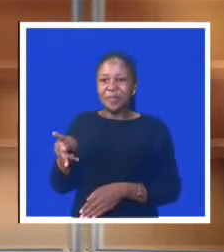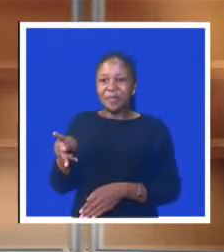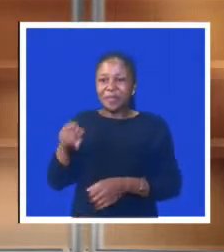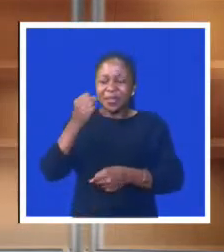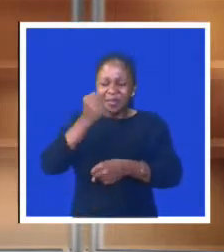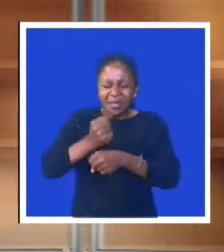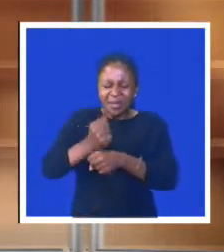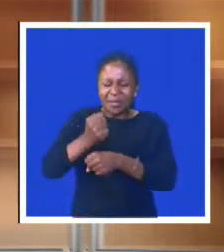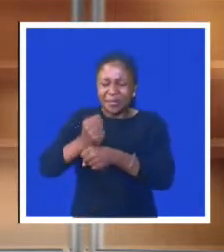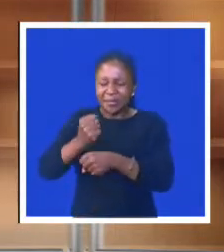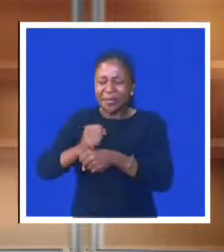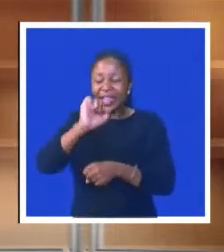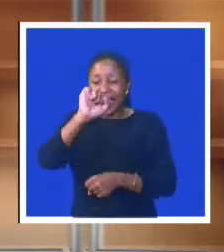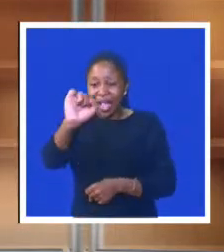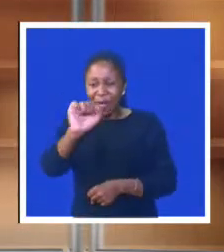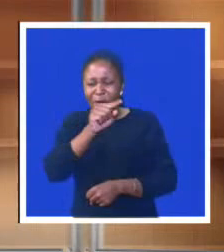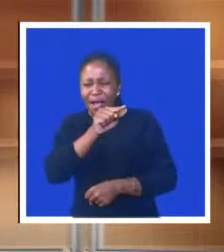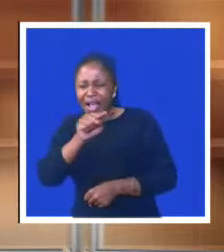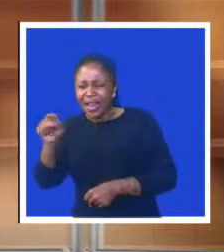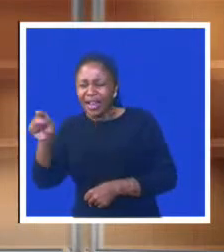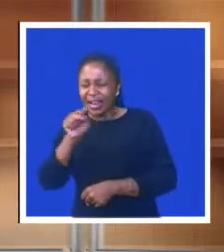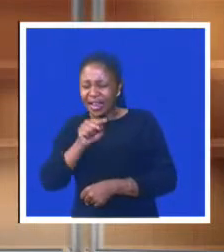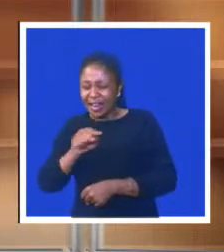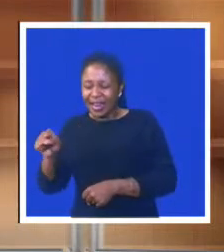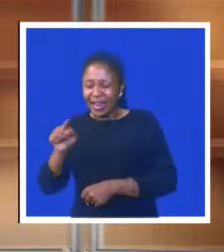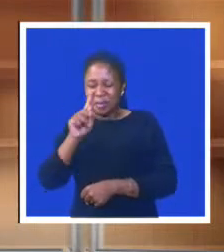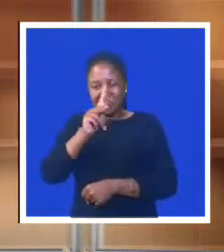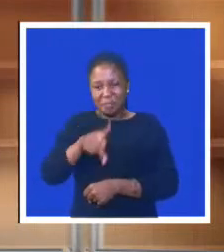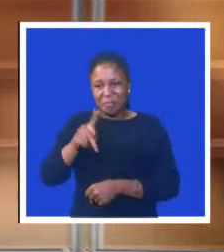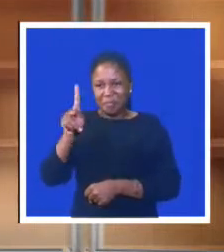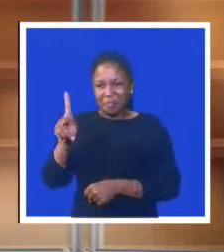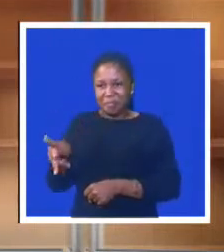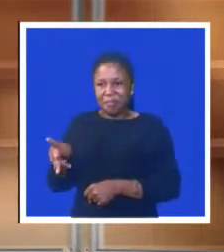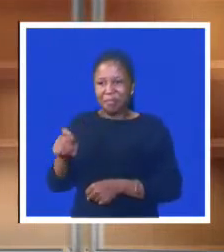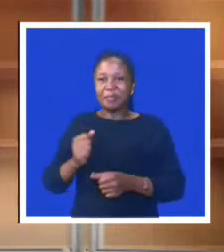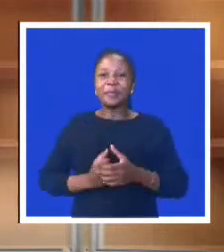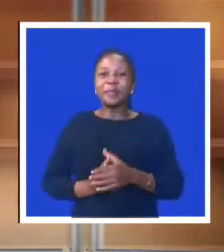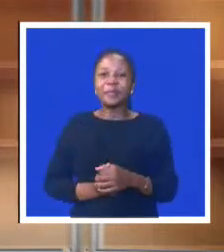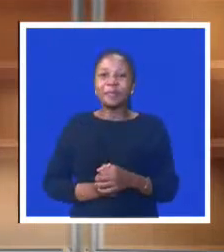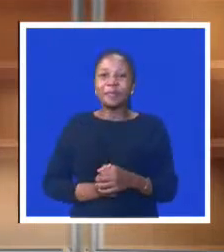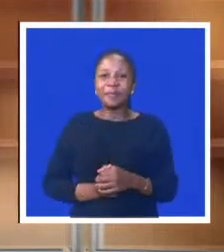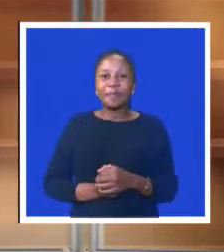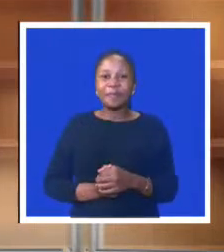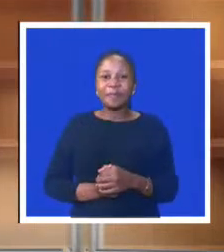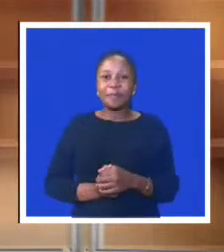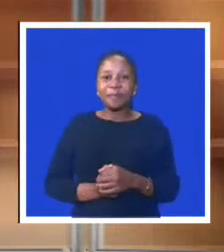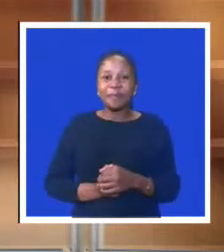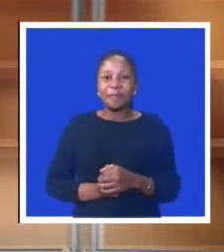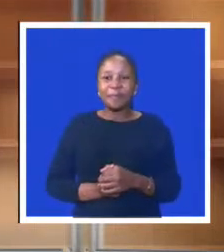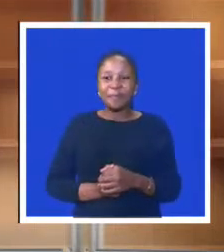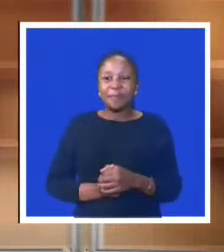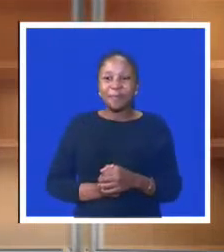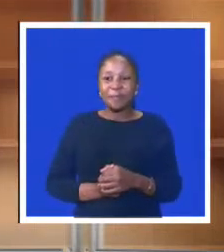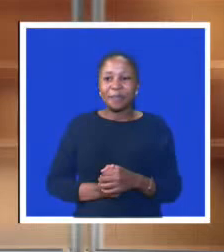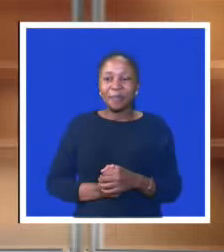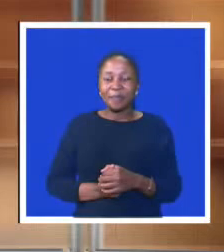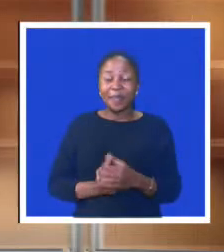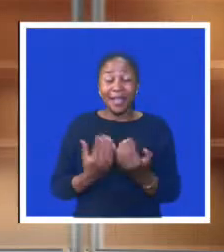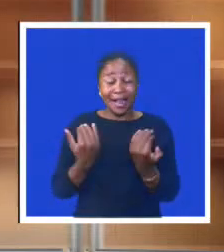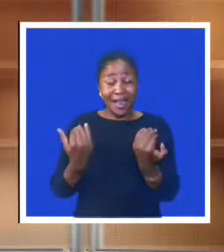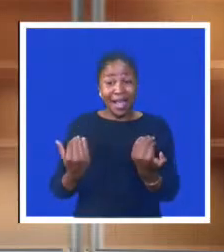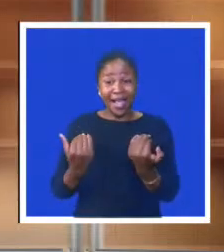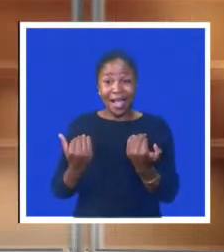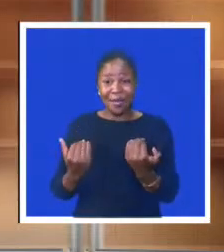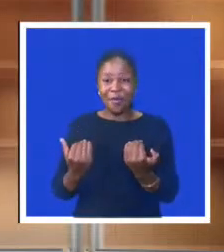underline some prepositions. Let us go back to the exercise then. Okay. The first